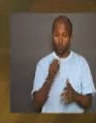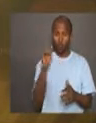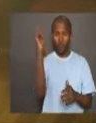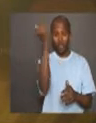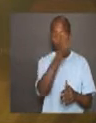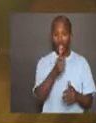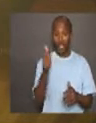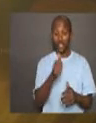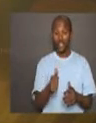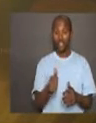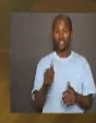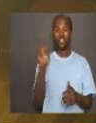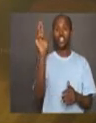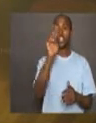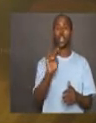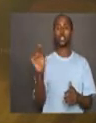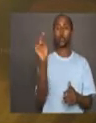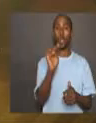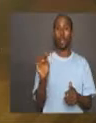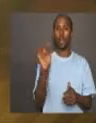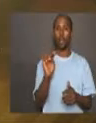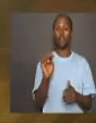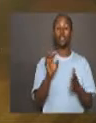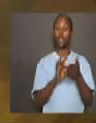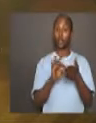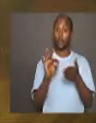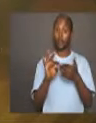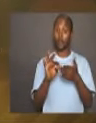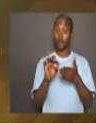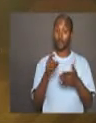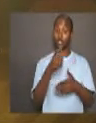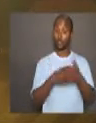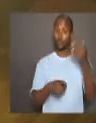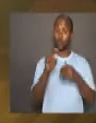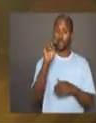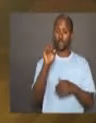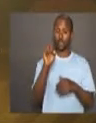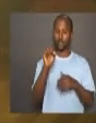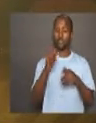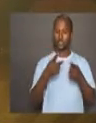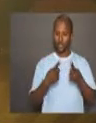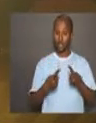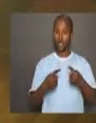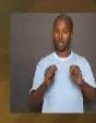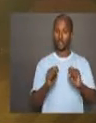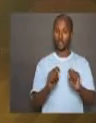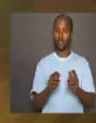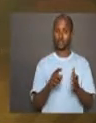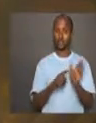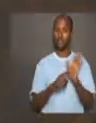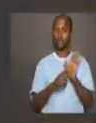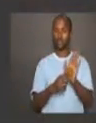any natural number value of n? Let us test this idea, students.